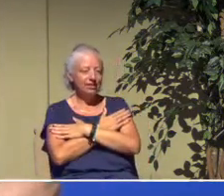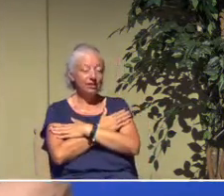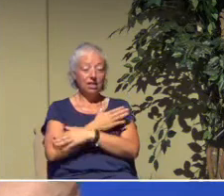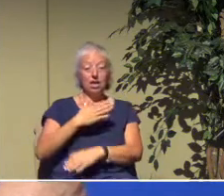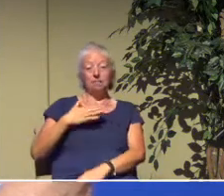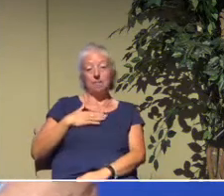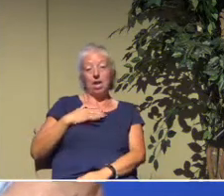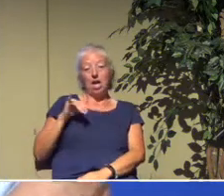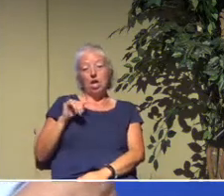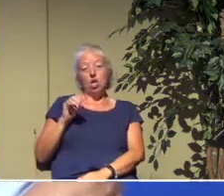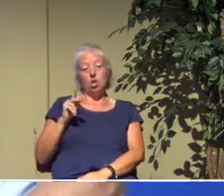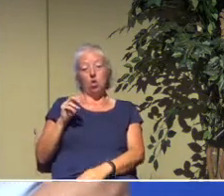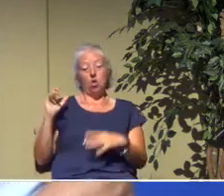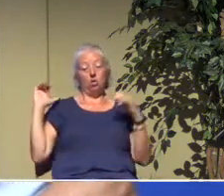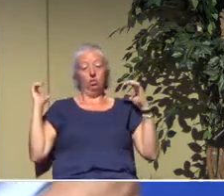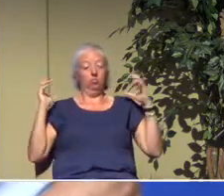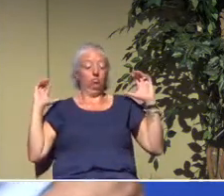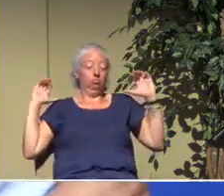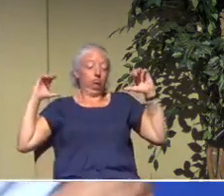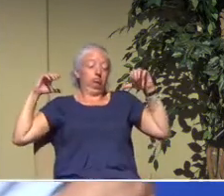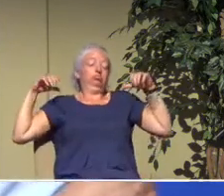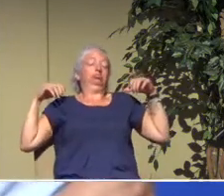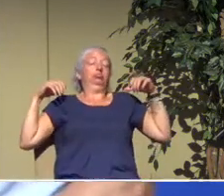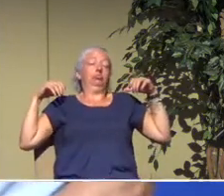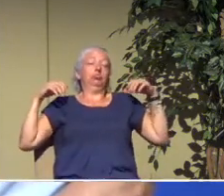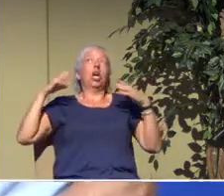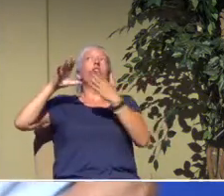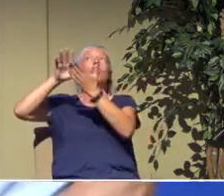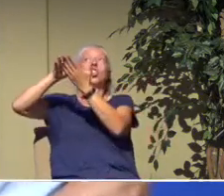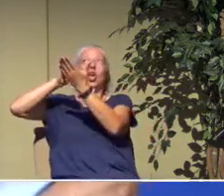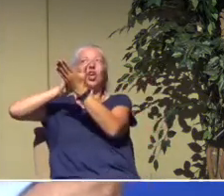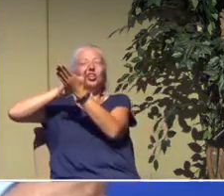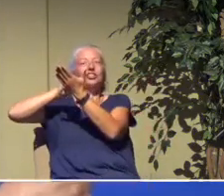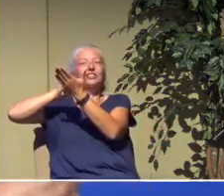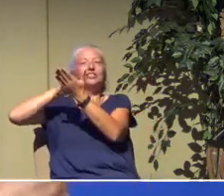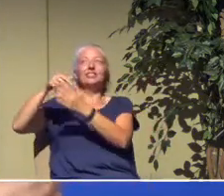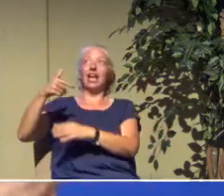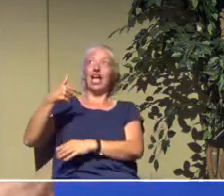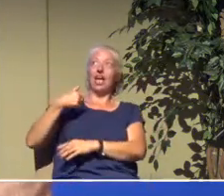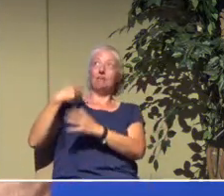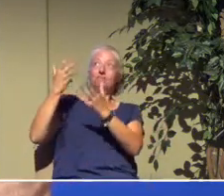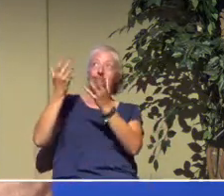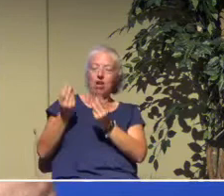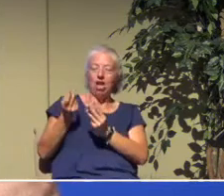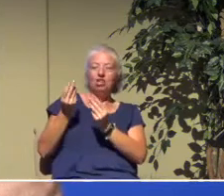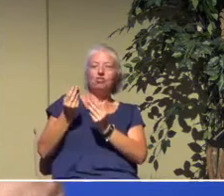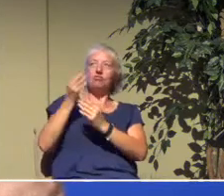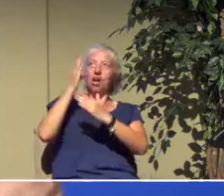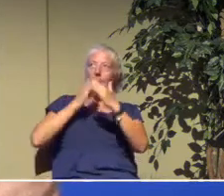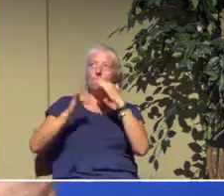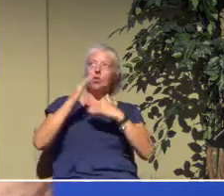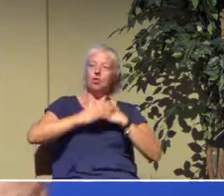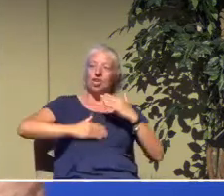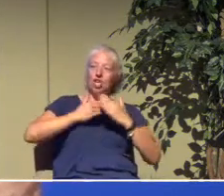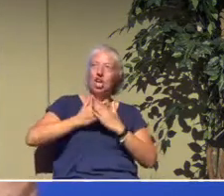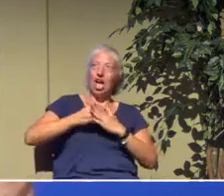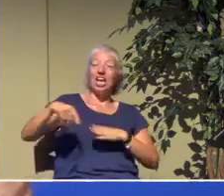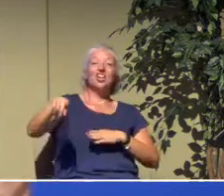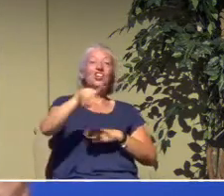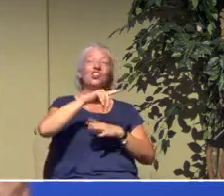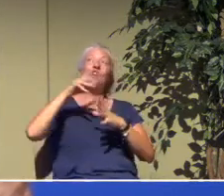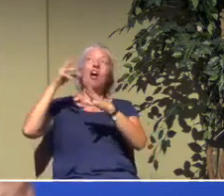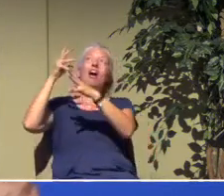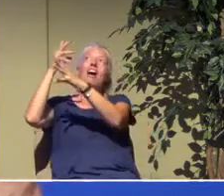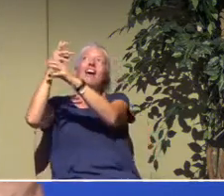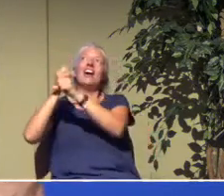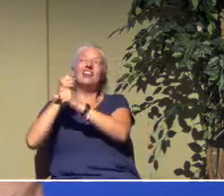Take my yoke upon you and learn from me, for I am gentle and humble in heart, and you will find rest for